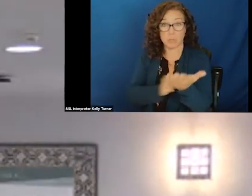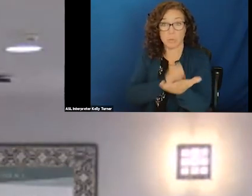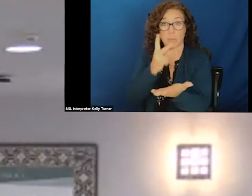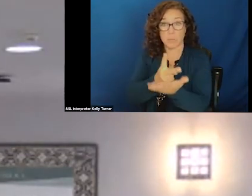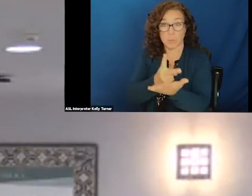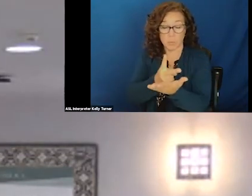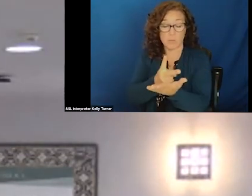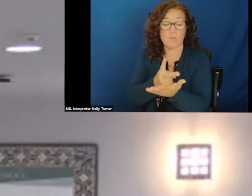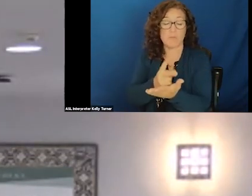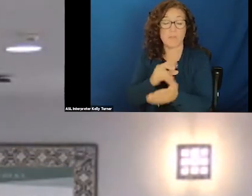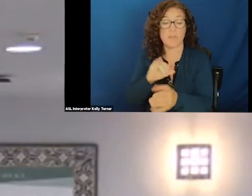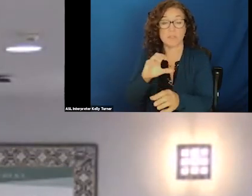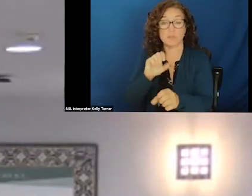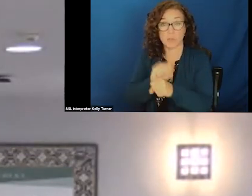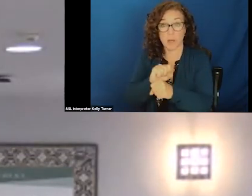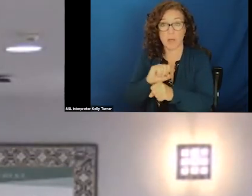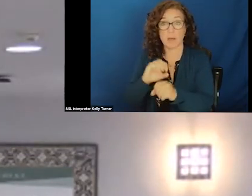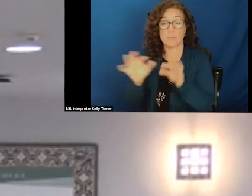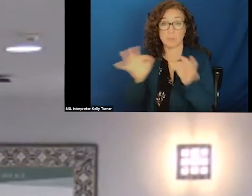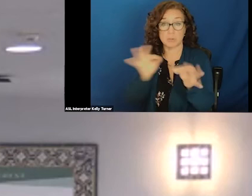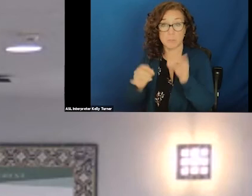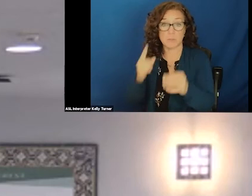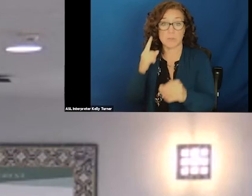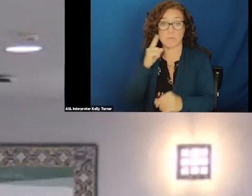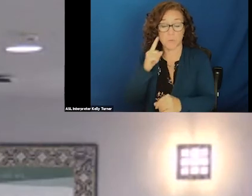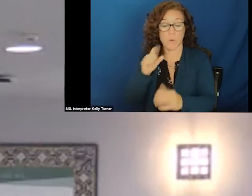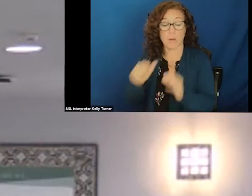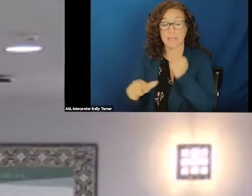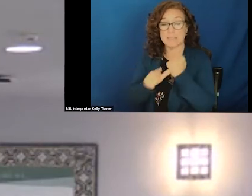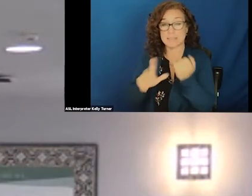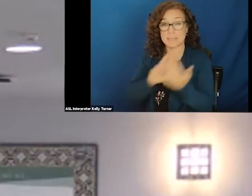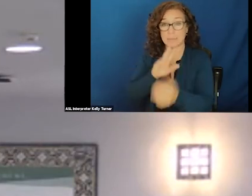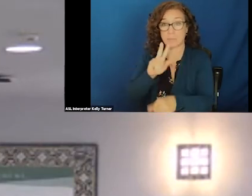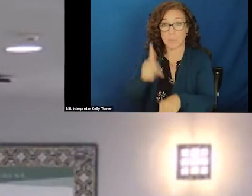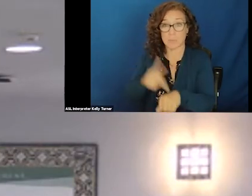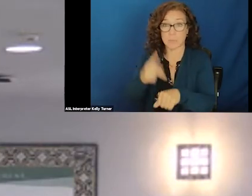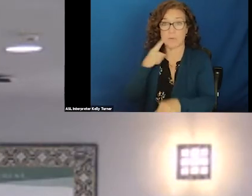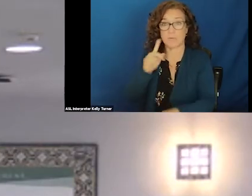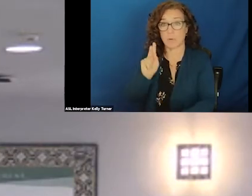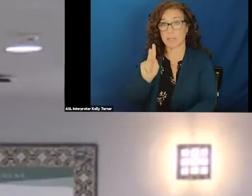purposes. So moved. Thank you, Ms. Munoz. And is there a second?